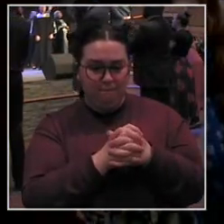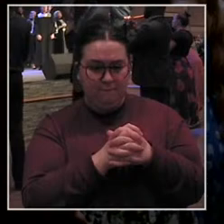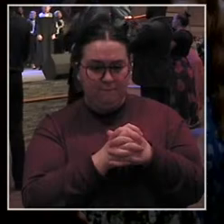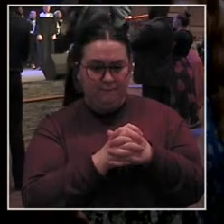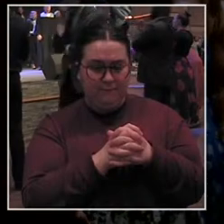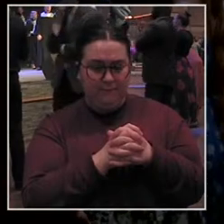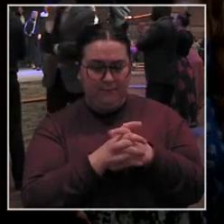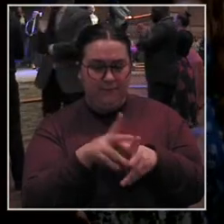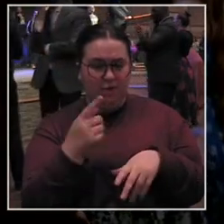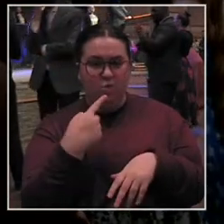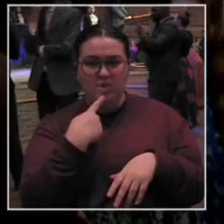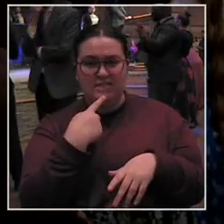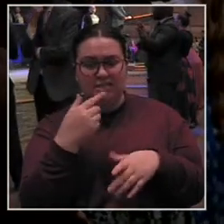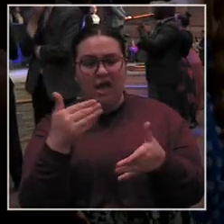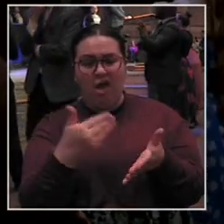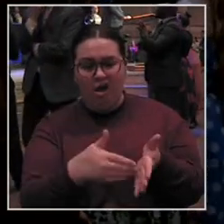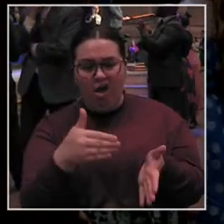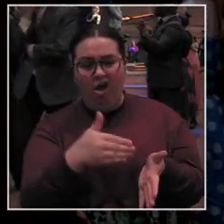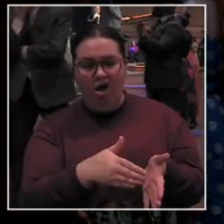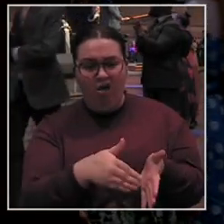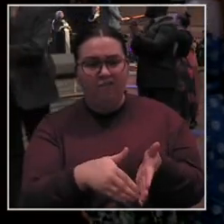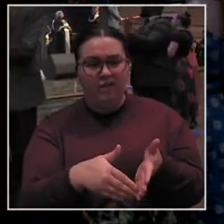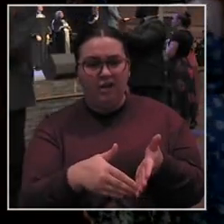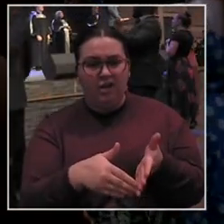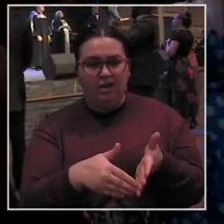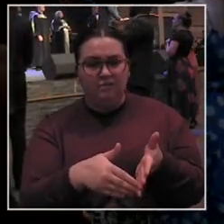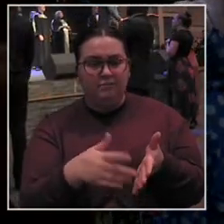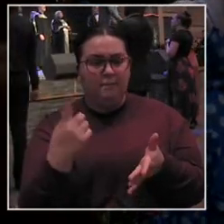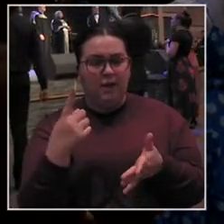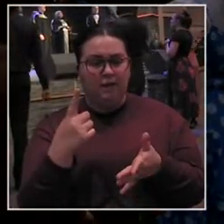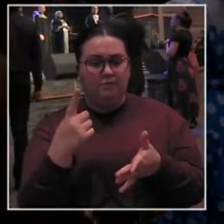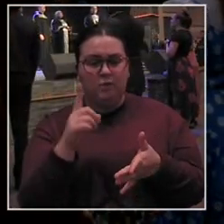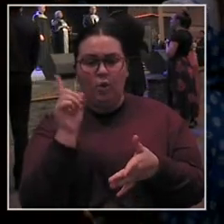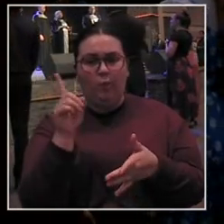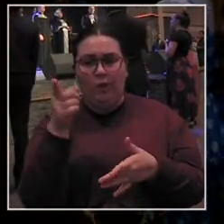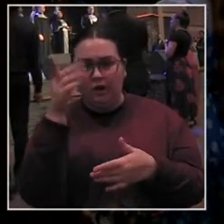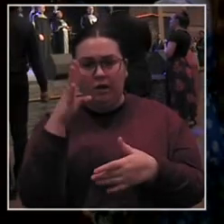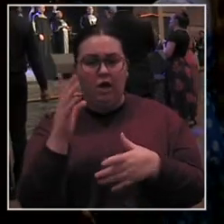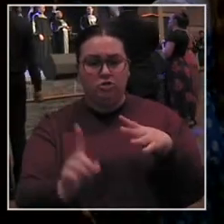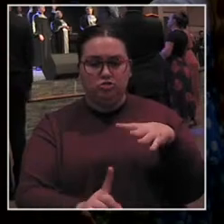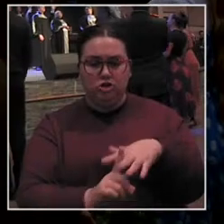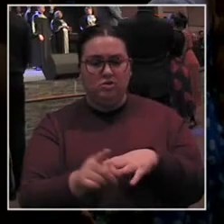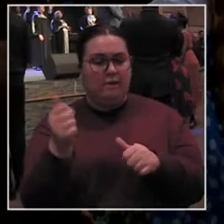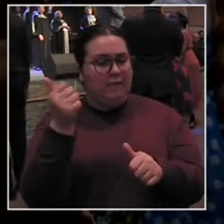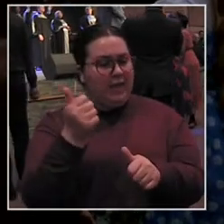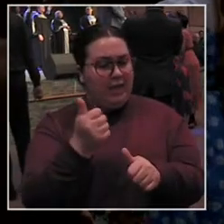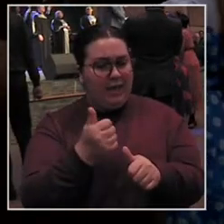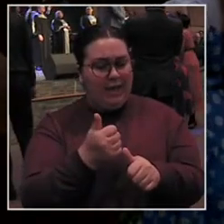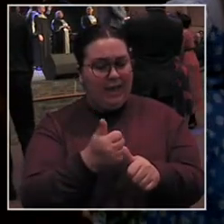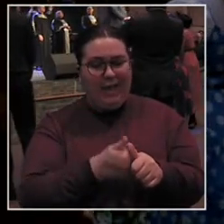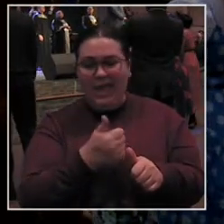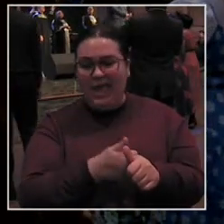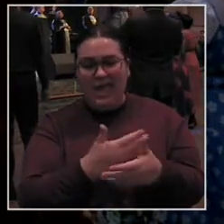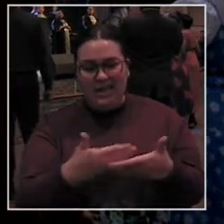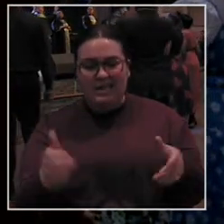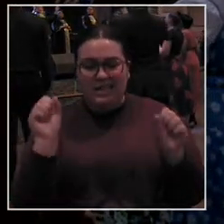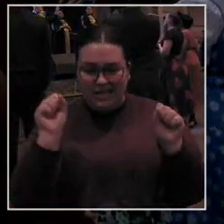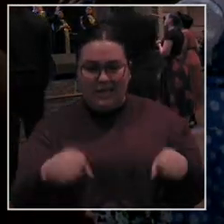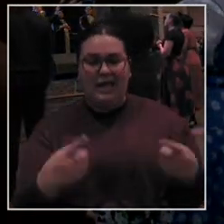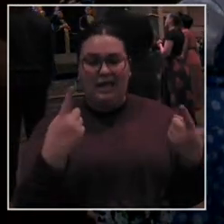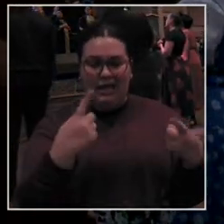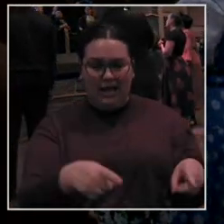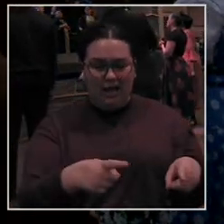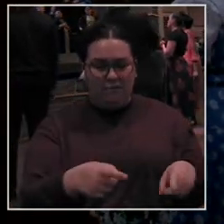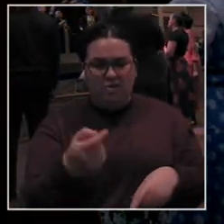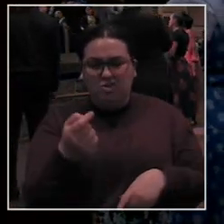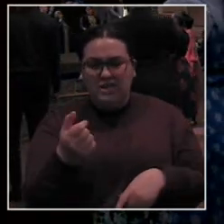We say it often, but it is so true. Where God is, anything is possible. It just takes a little bit of faith. Our prayer team